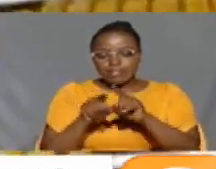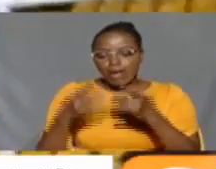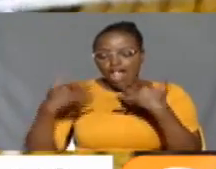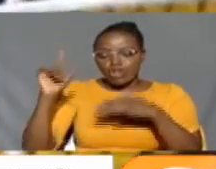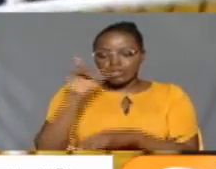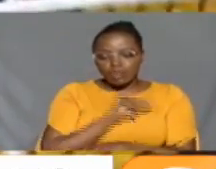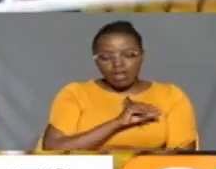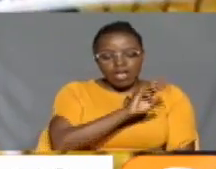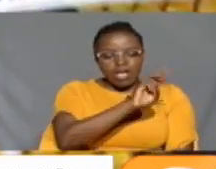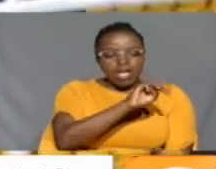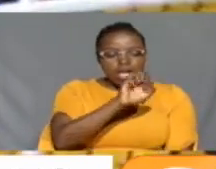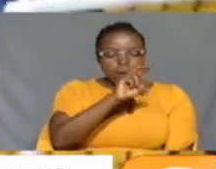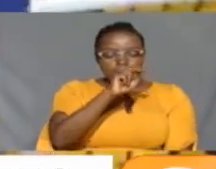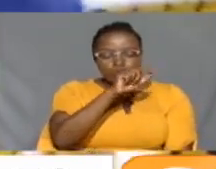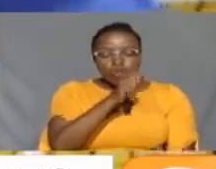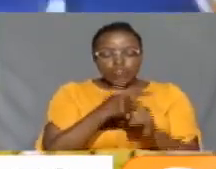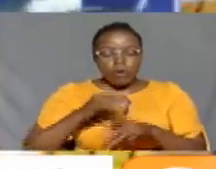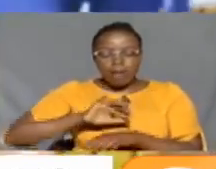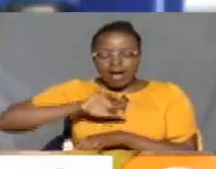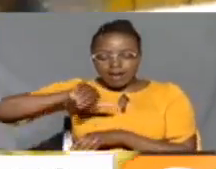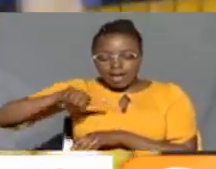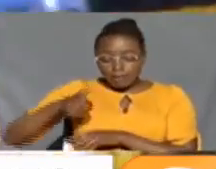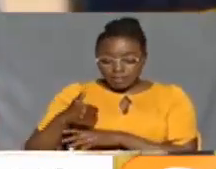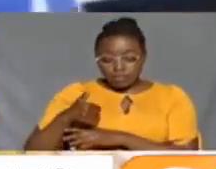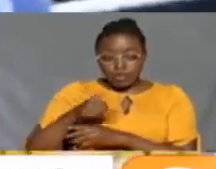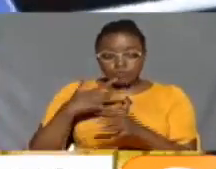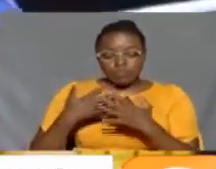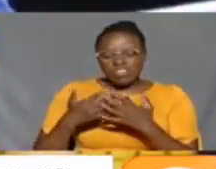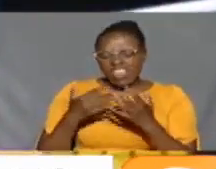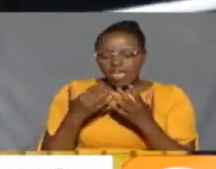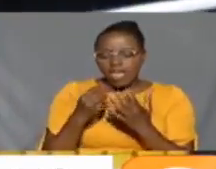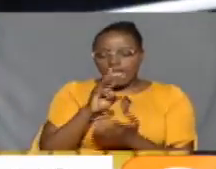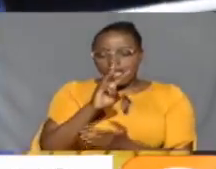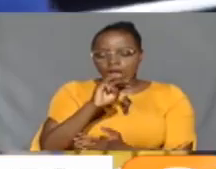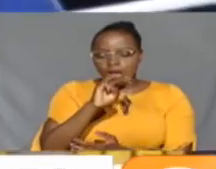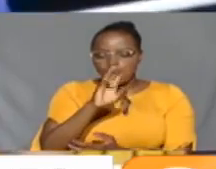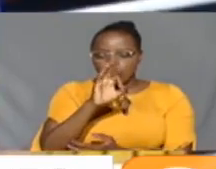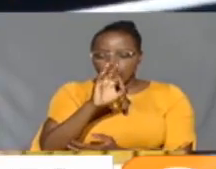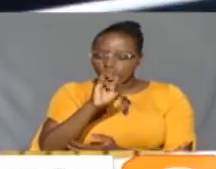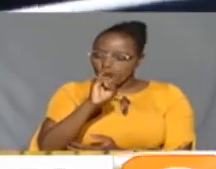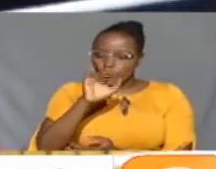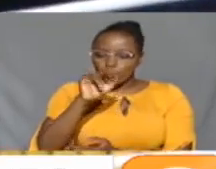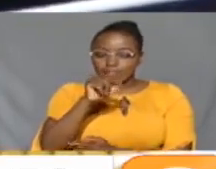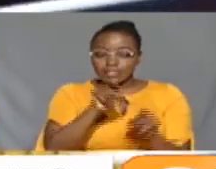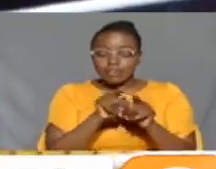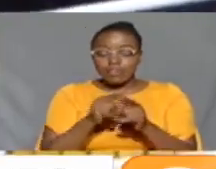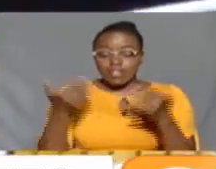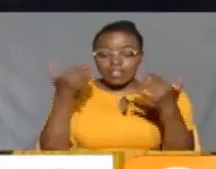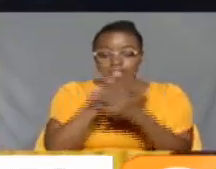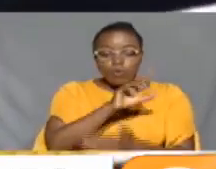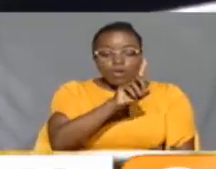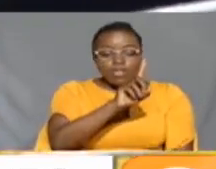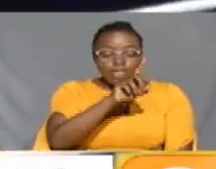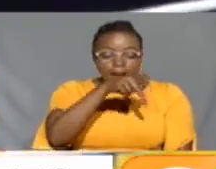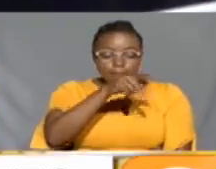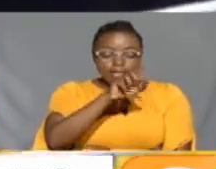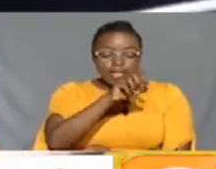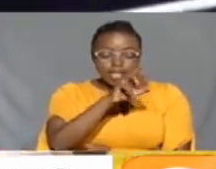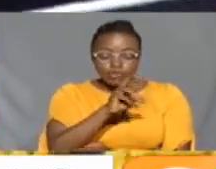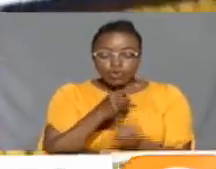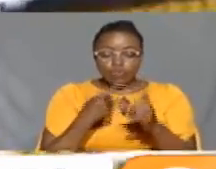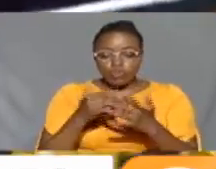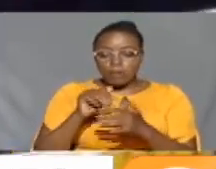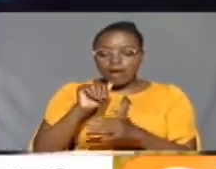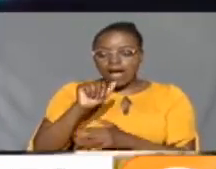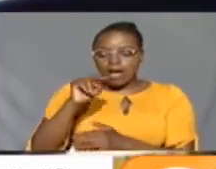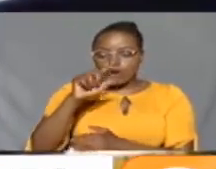loss to Mengwe Ayisi of Cameroon in the welterweight category. Nick Okoth is back in the ring tonight against Pedro Manel of Angola.